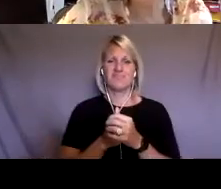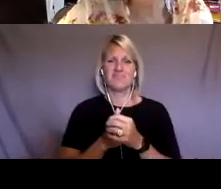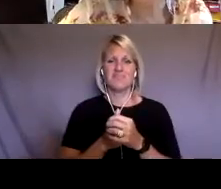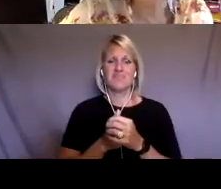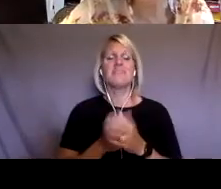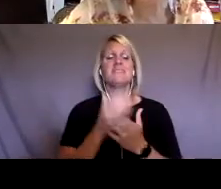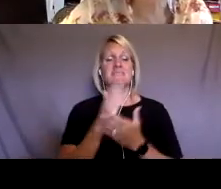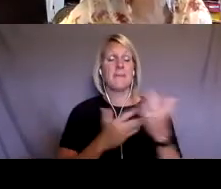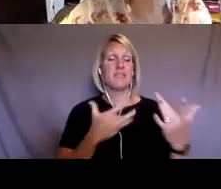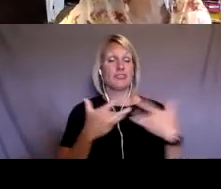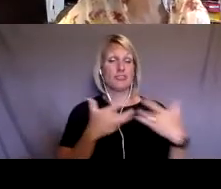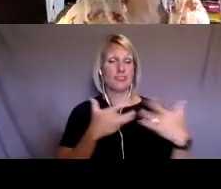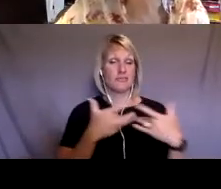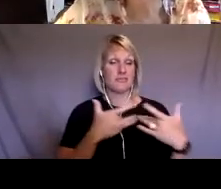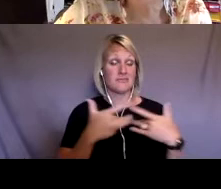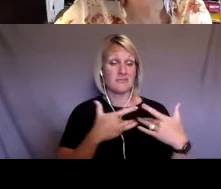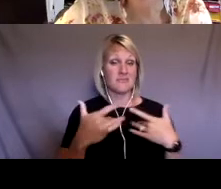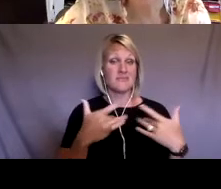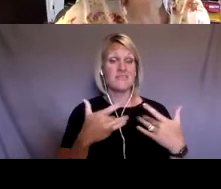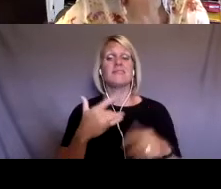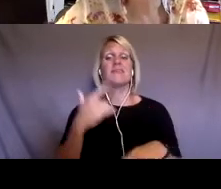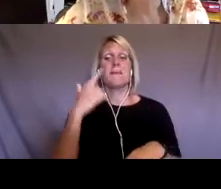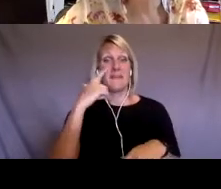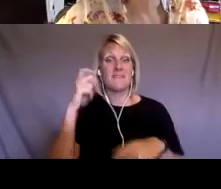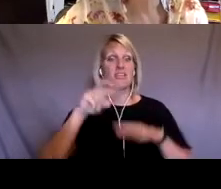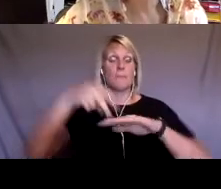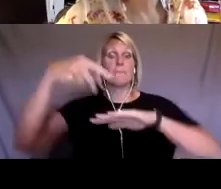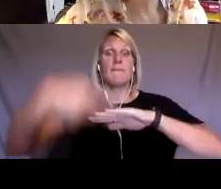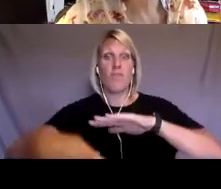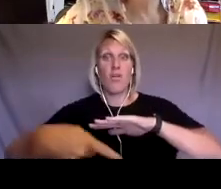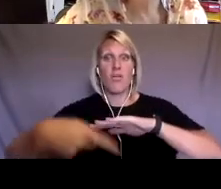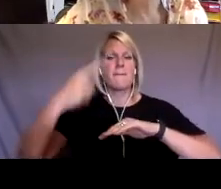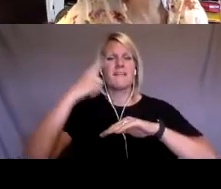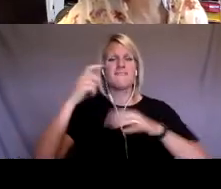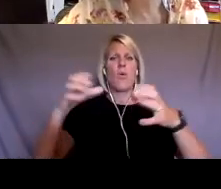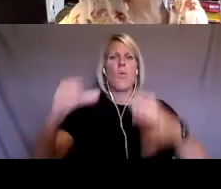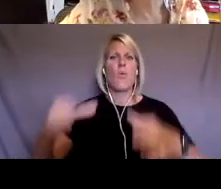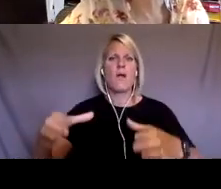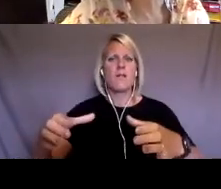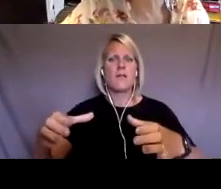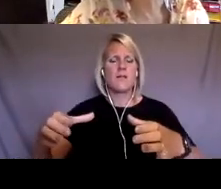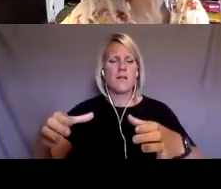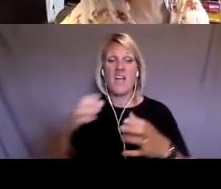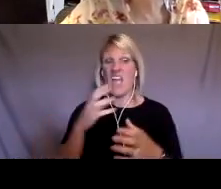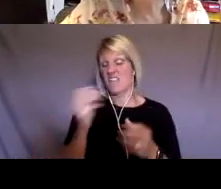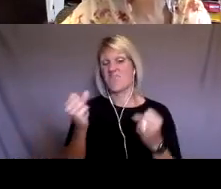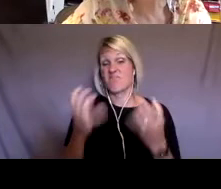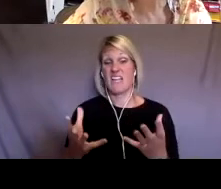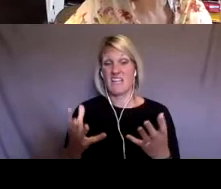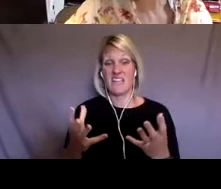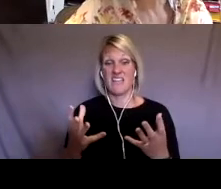most major concerns is about tripping and falling. And unfortunately, many of these sidewalks are